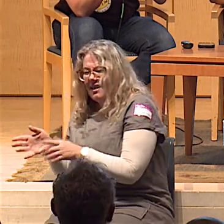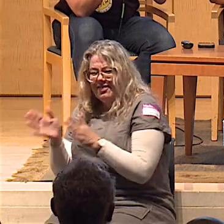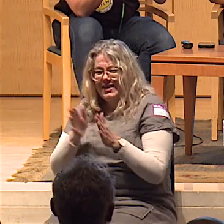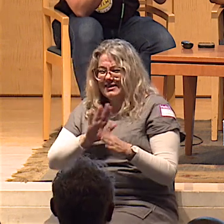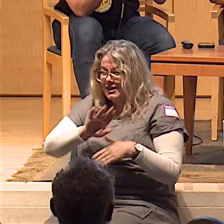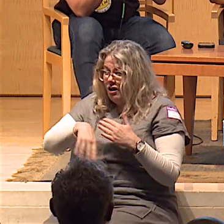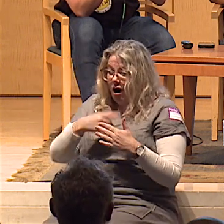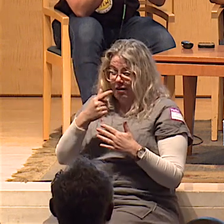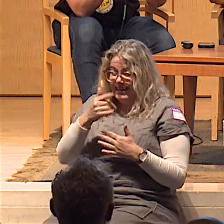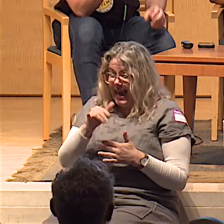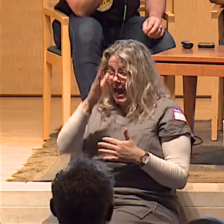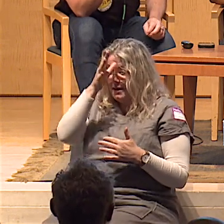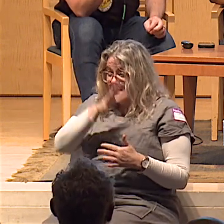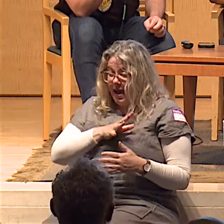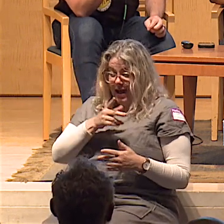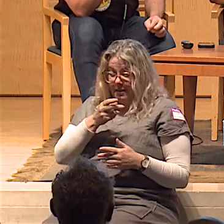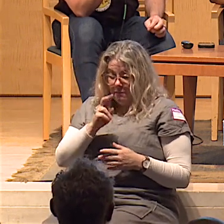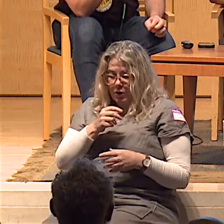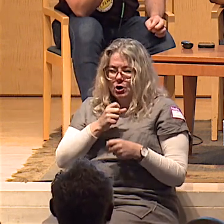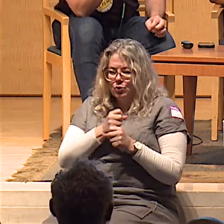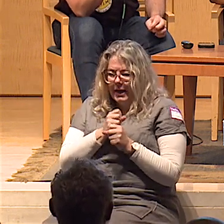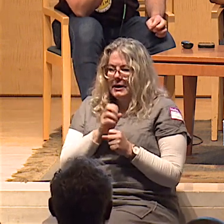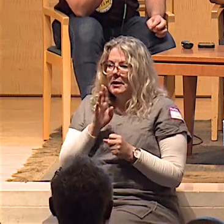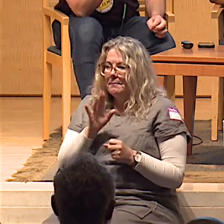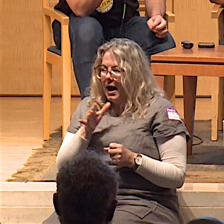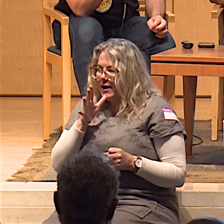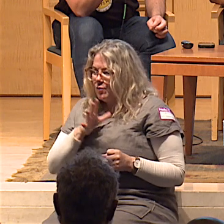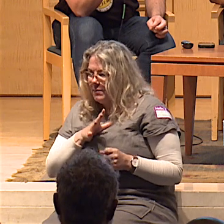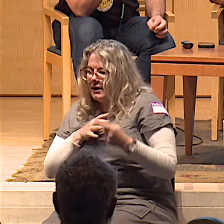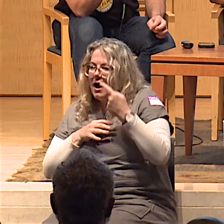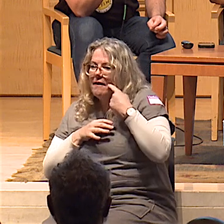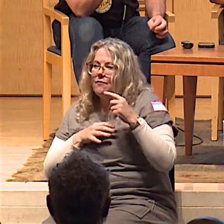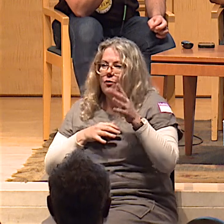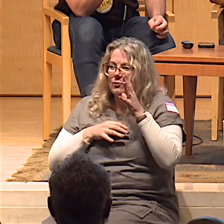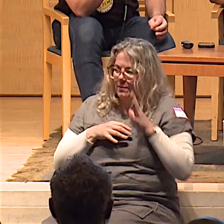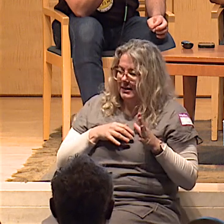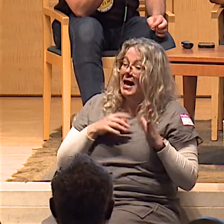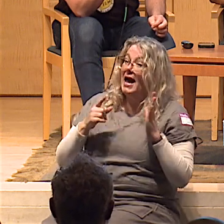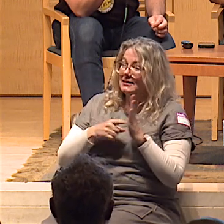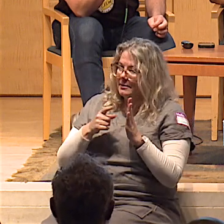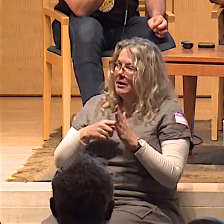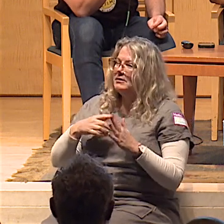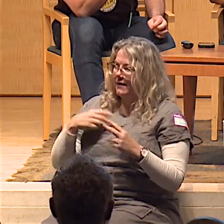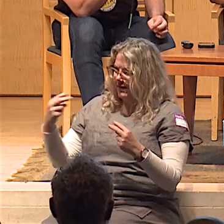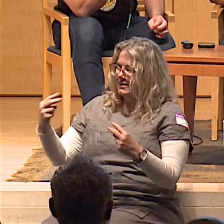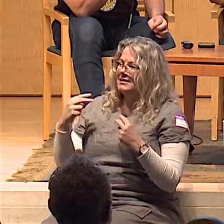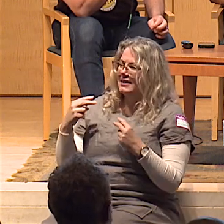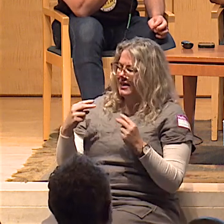created by women for women. And sometimes I feel seen, and sometimes I do not feel seen.